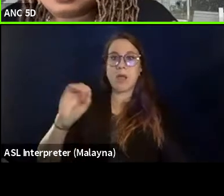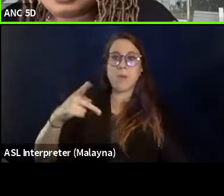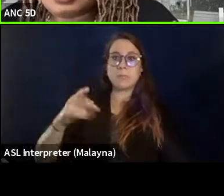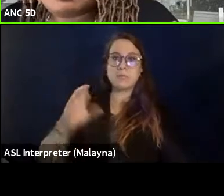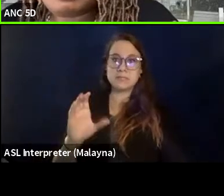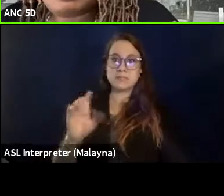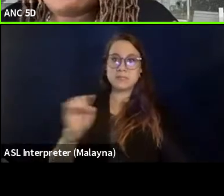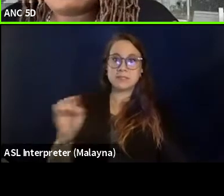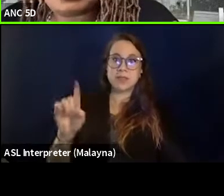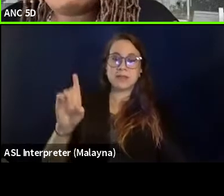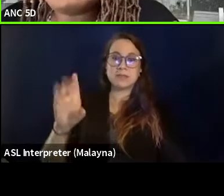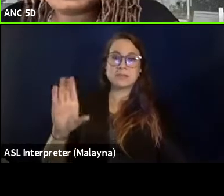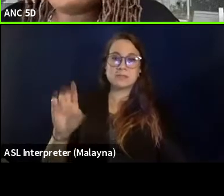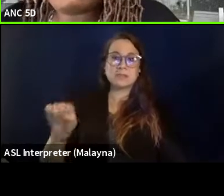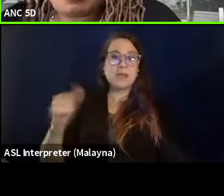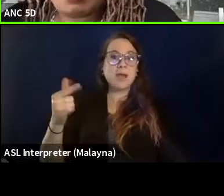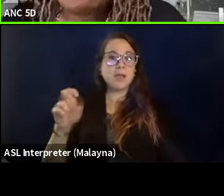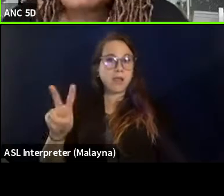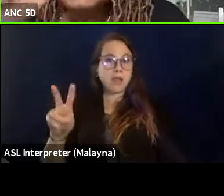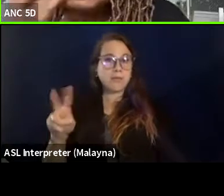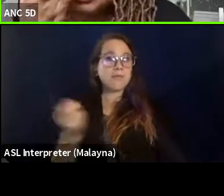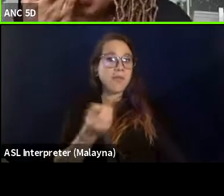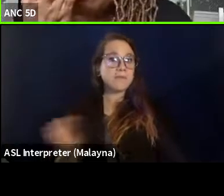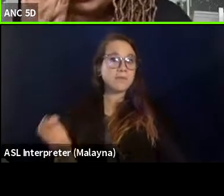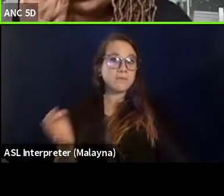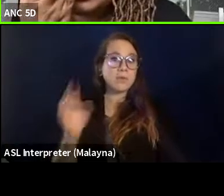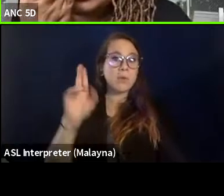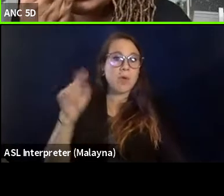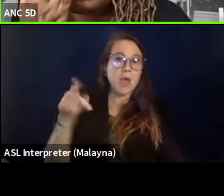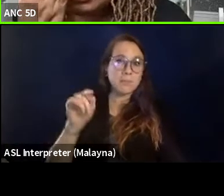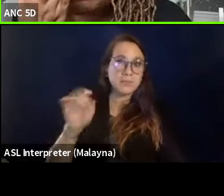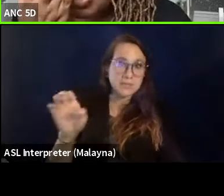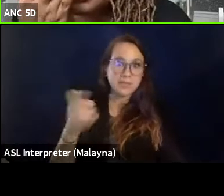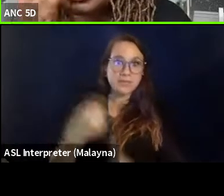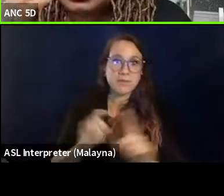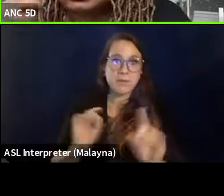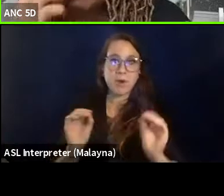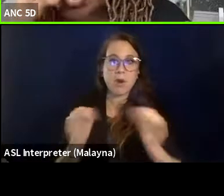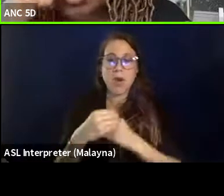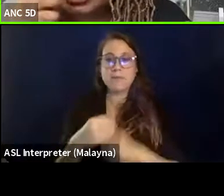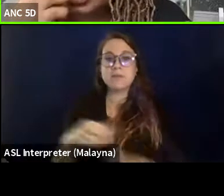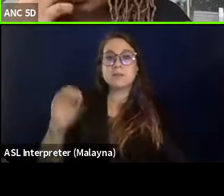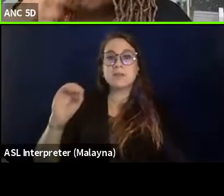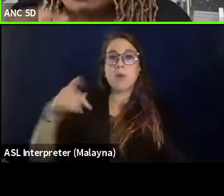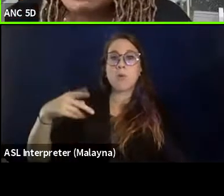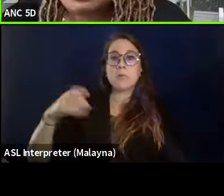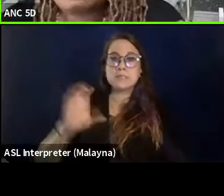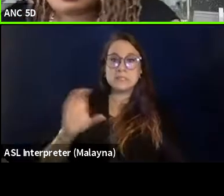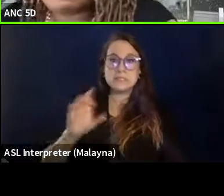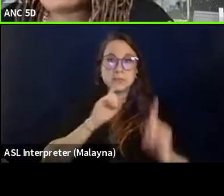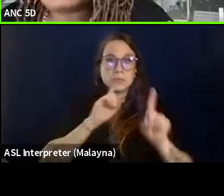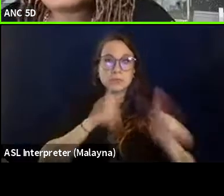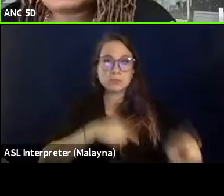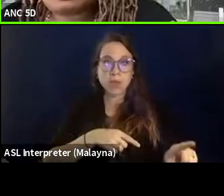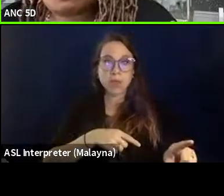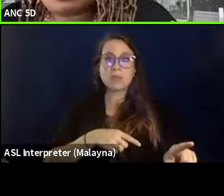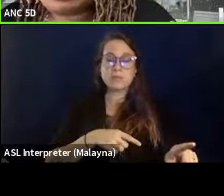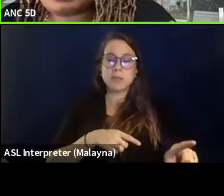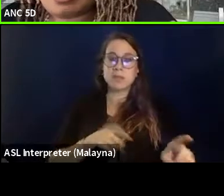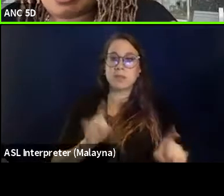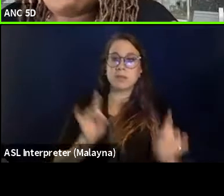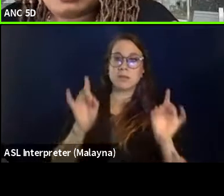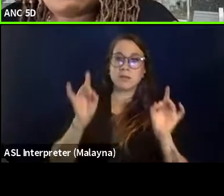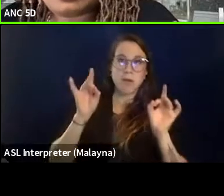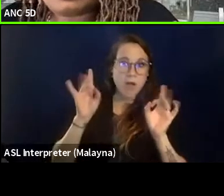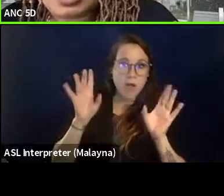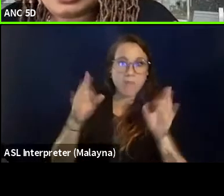jbethel@opc-dc.gov. Here are a few updates from our office. OPC's response to the appalling and hurtful PSC